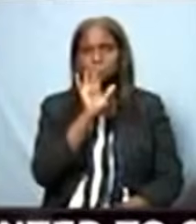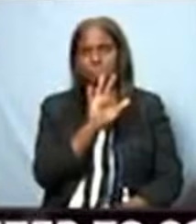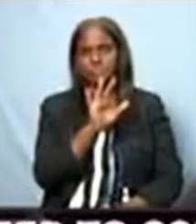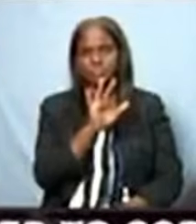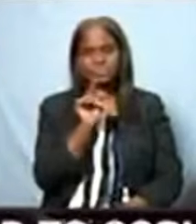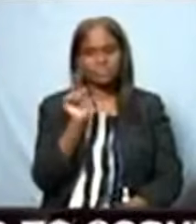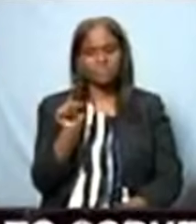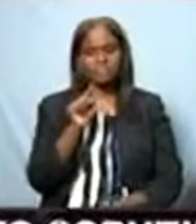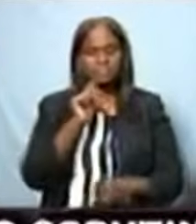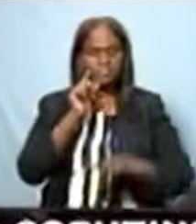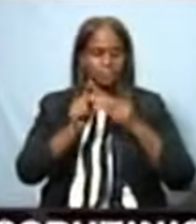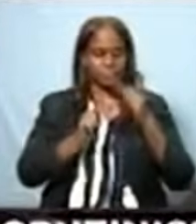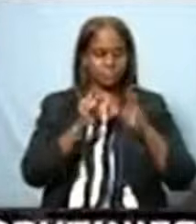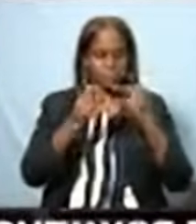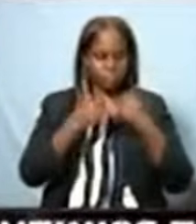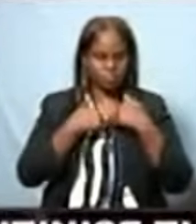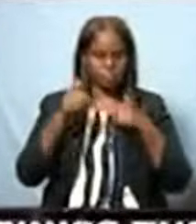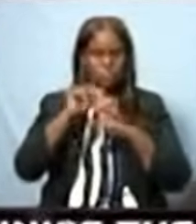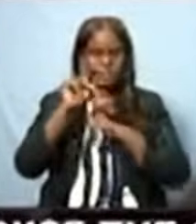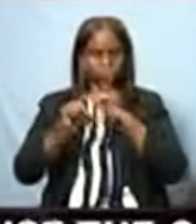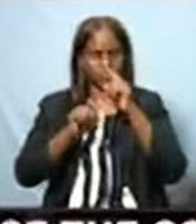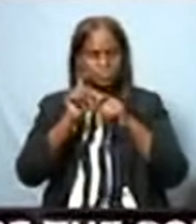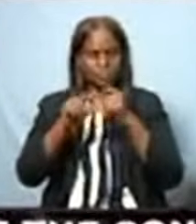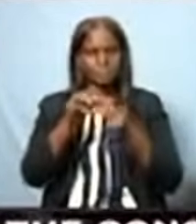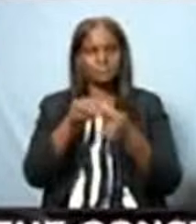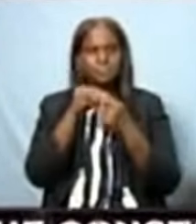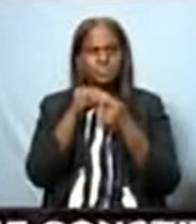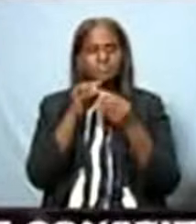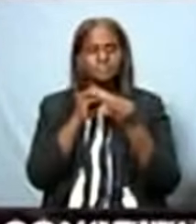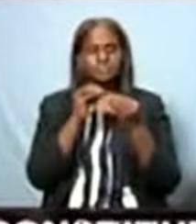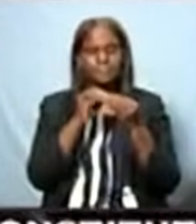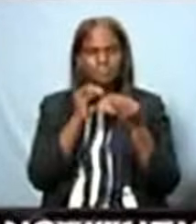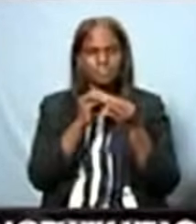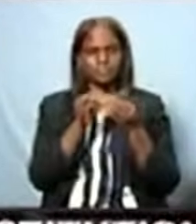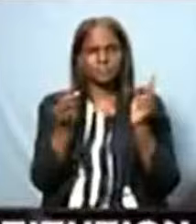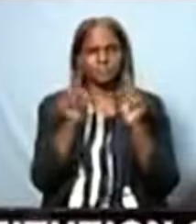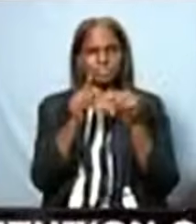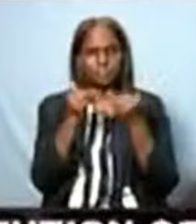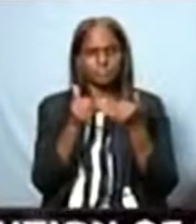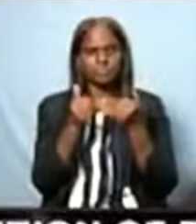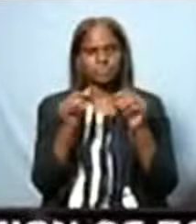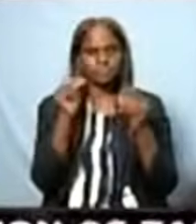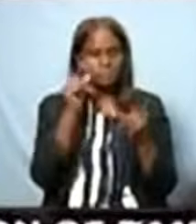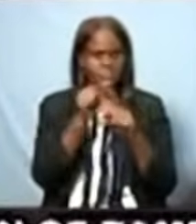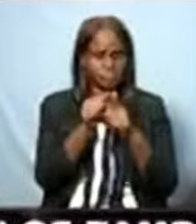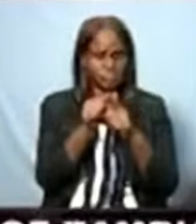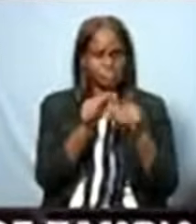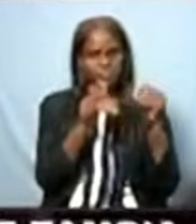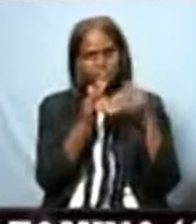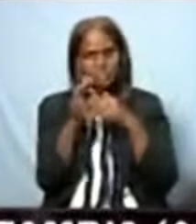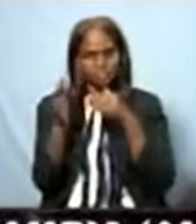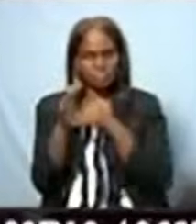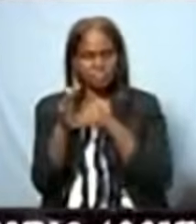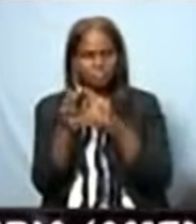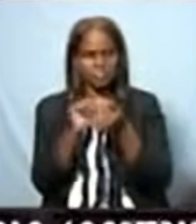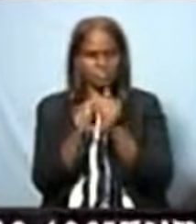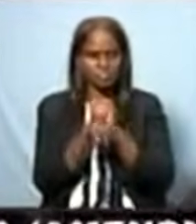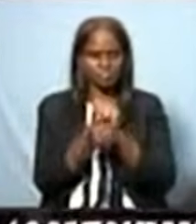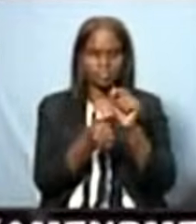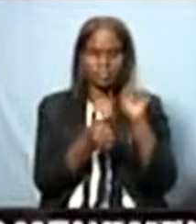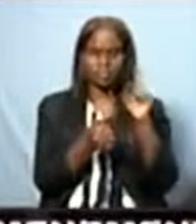the process has been in question, especially when it is weighed against Article